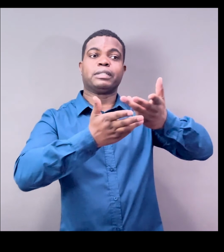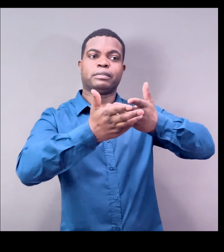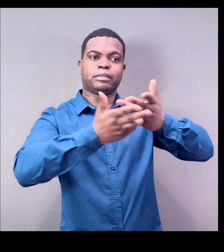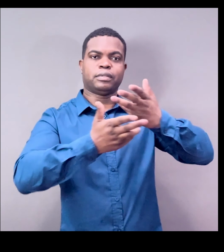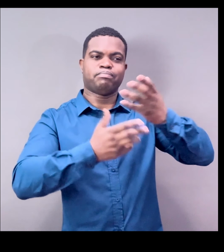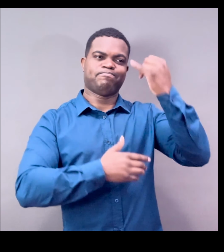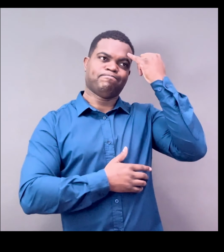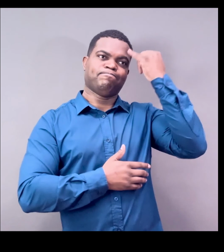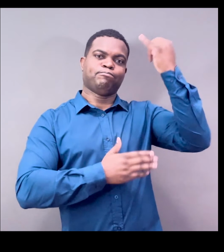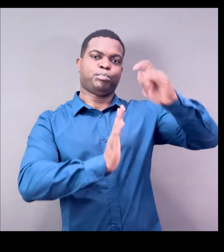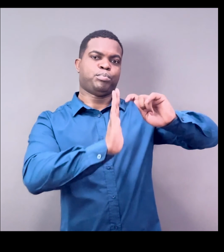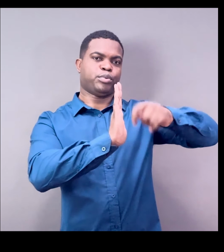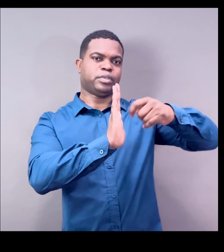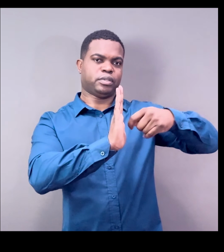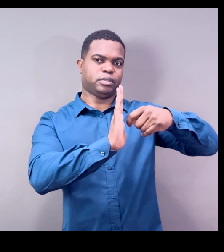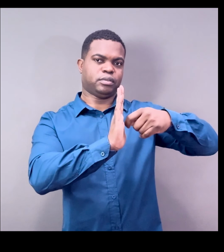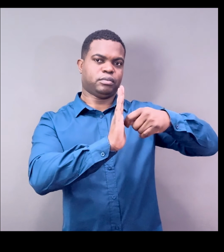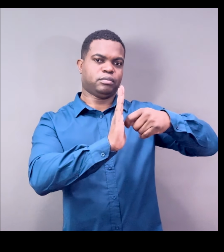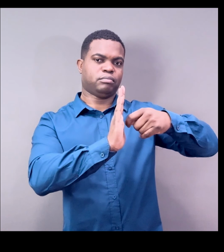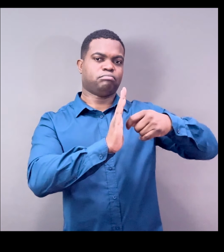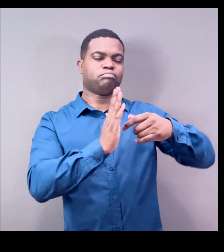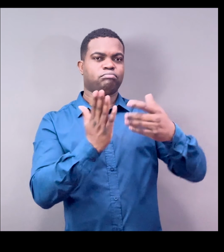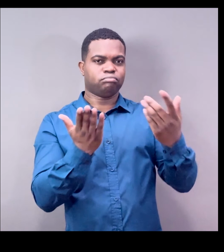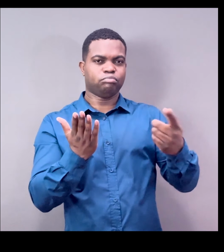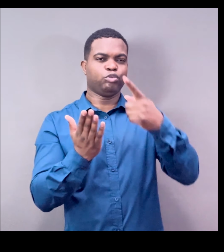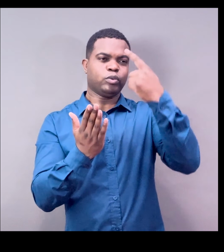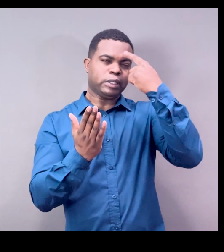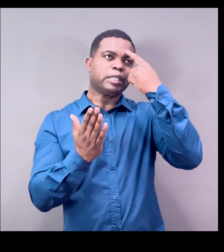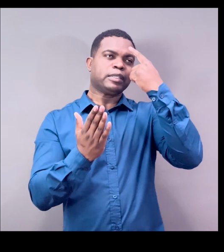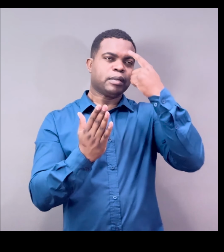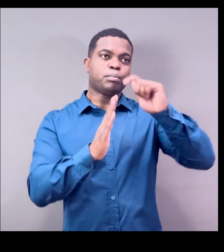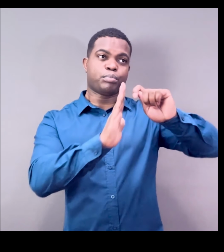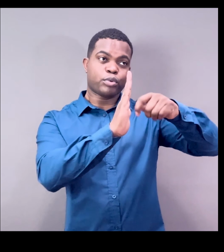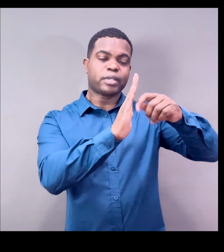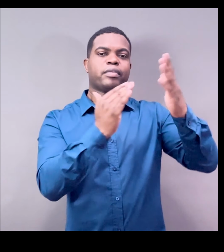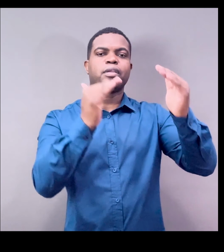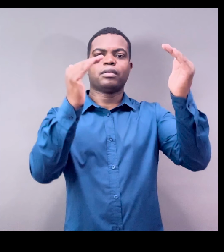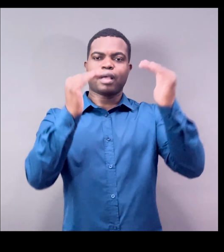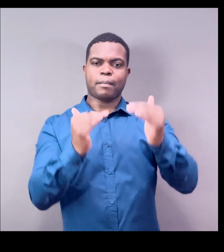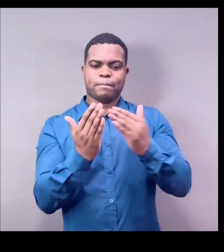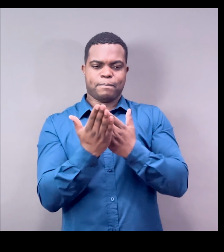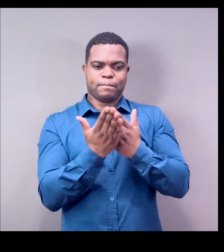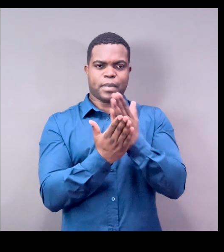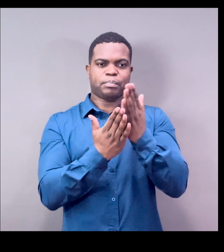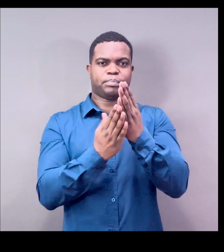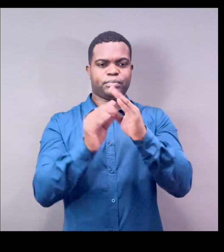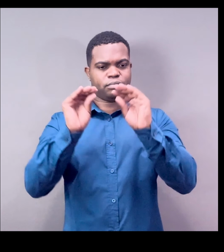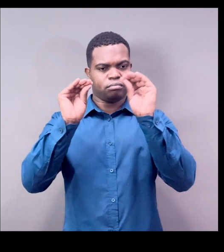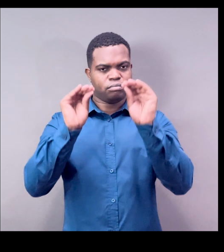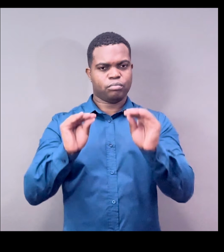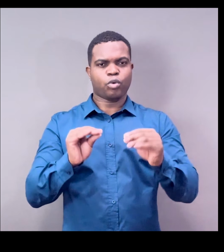initiative, and from there, map out your stakeholders, create a stakeholder map,